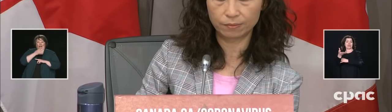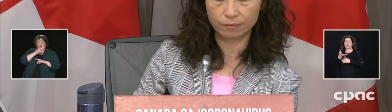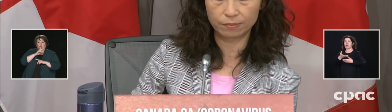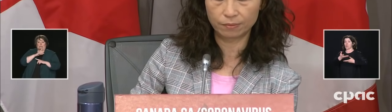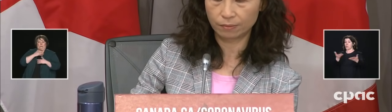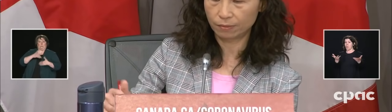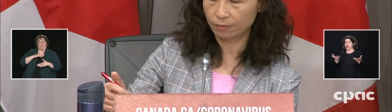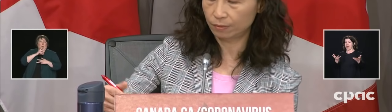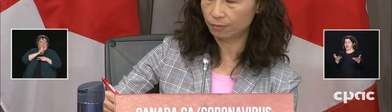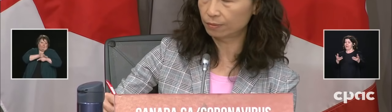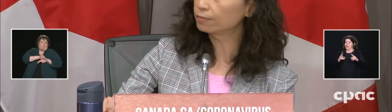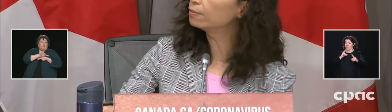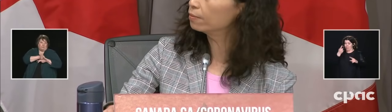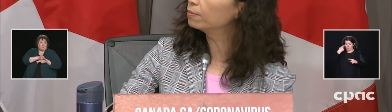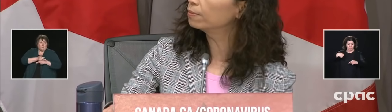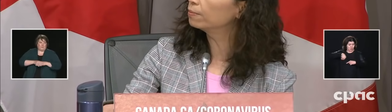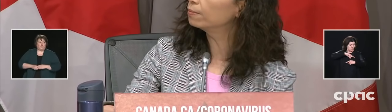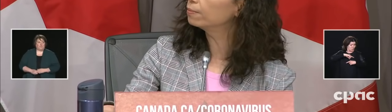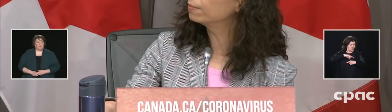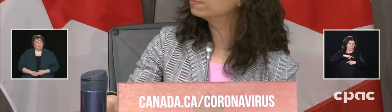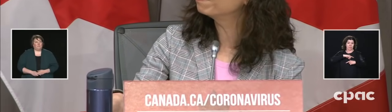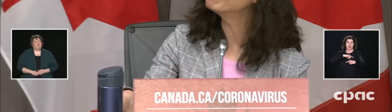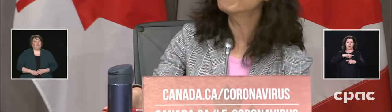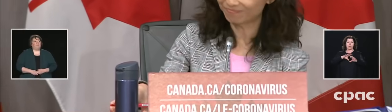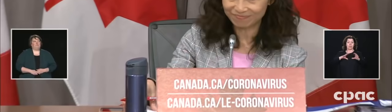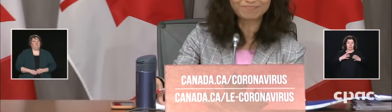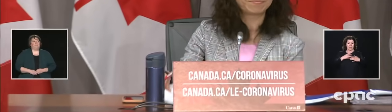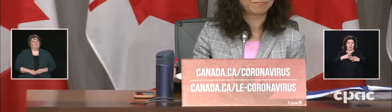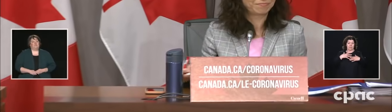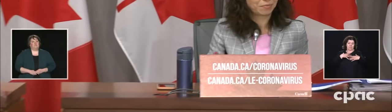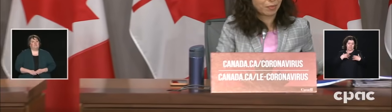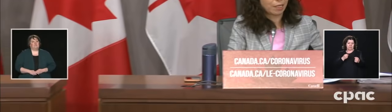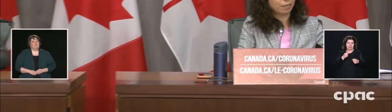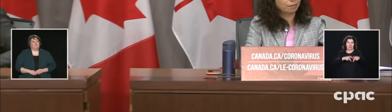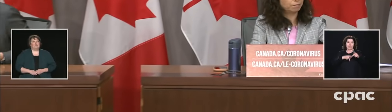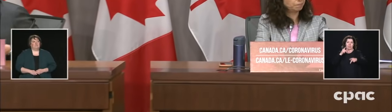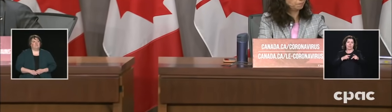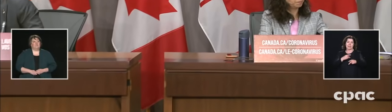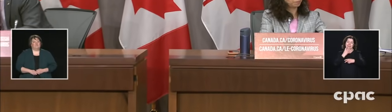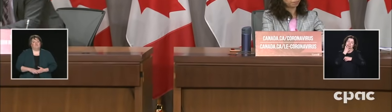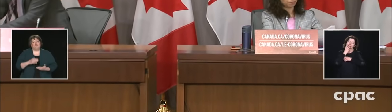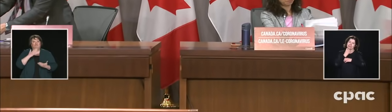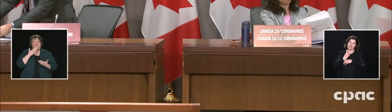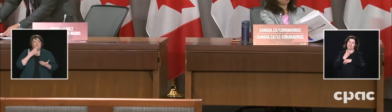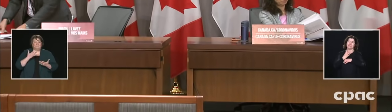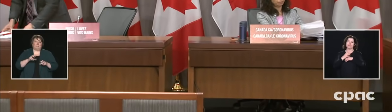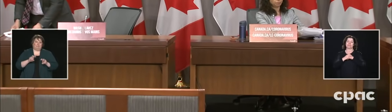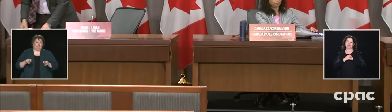Merci beaucoup. Thank you, doctors. C'est ce qui m'a fait la conférence de presse pour aujourd'hui. That'll be all for today. Thank you.